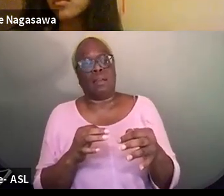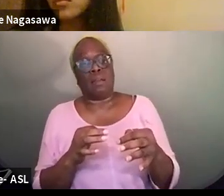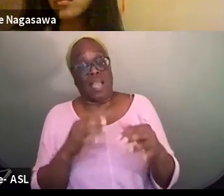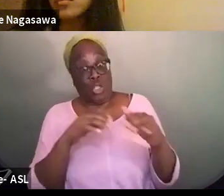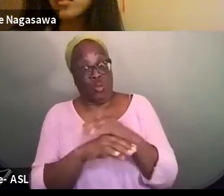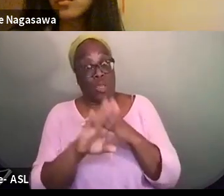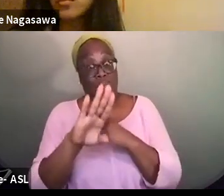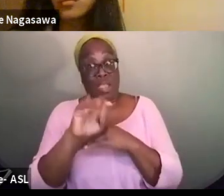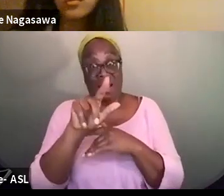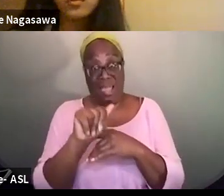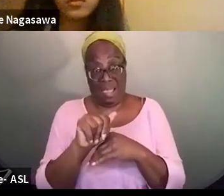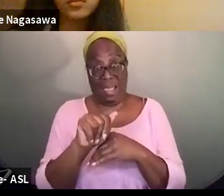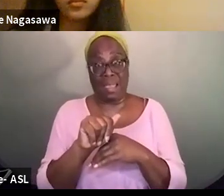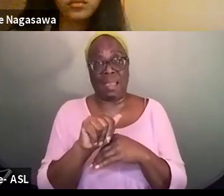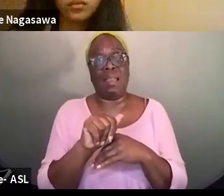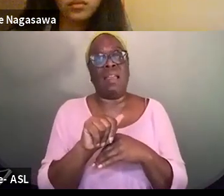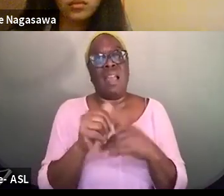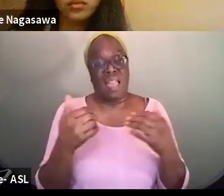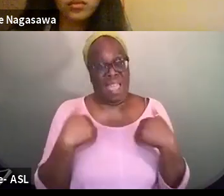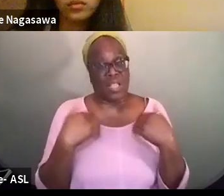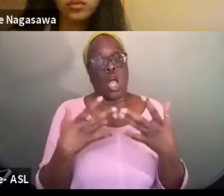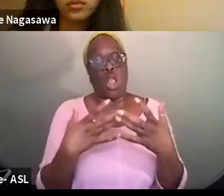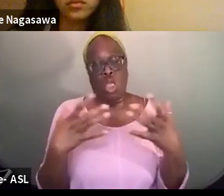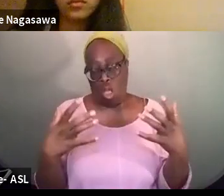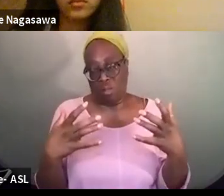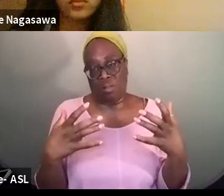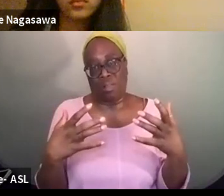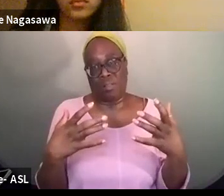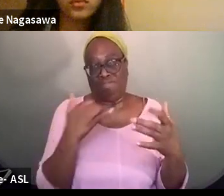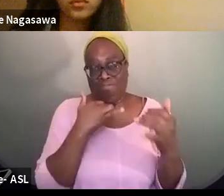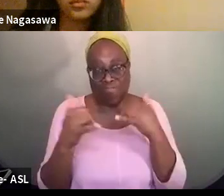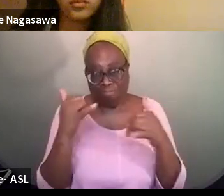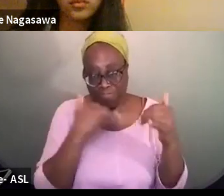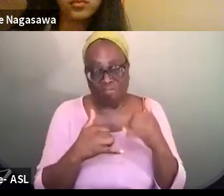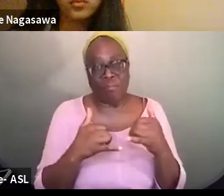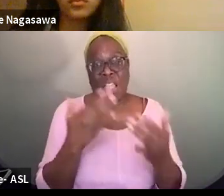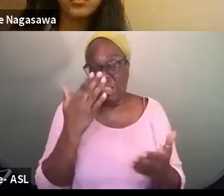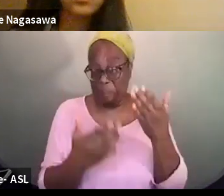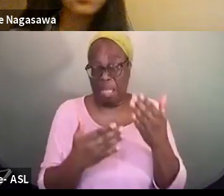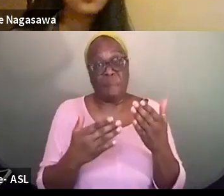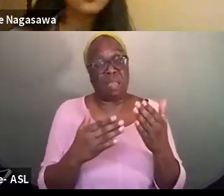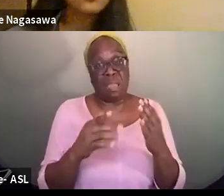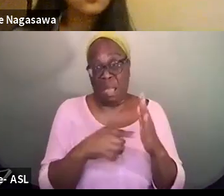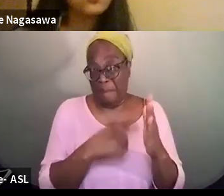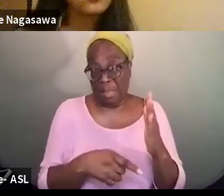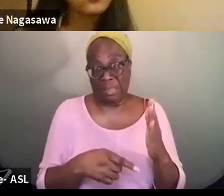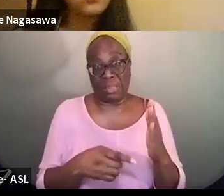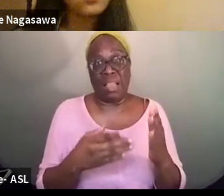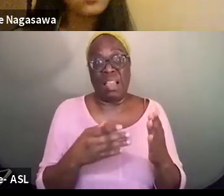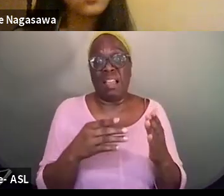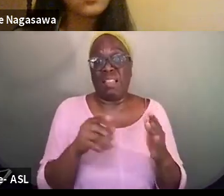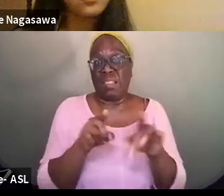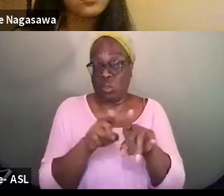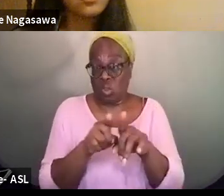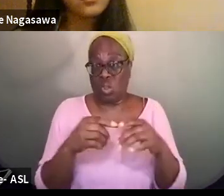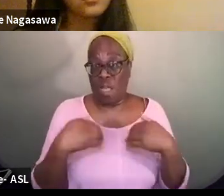GPA is that humans are not objective, they are subjective, so there may be bias. There's also not a specific criteria every teacher